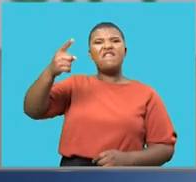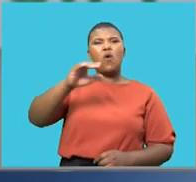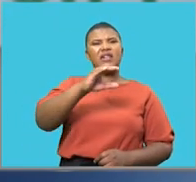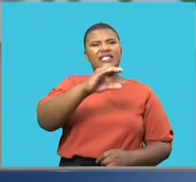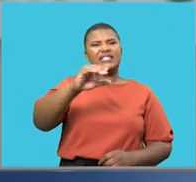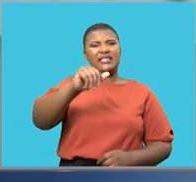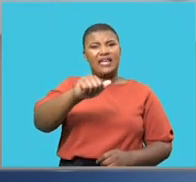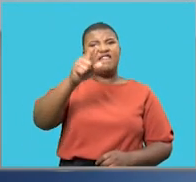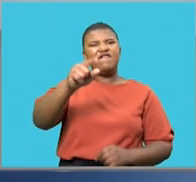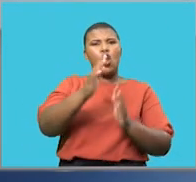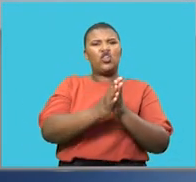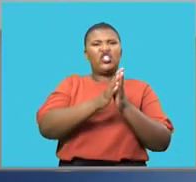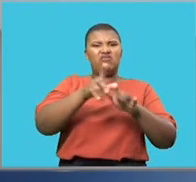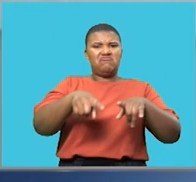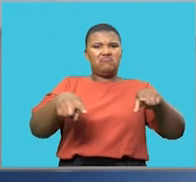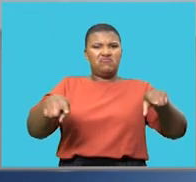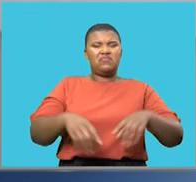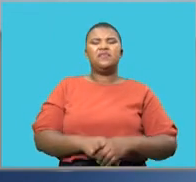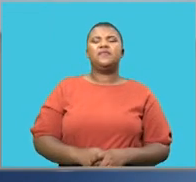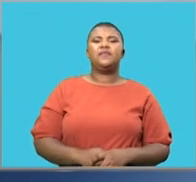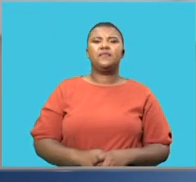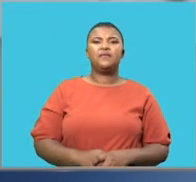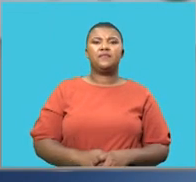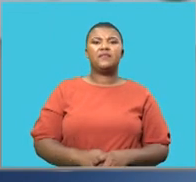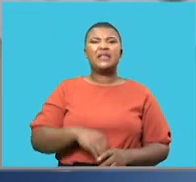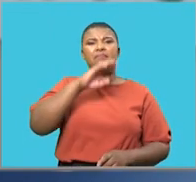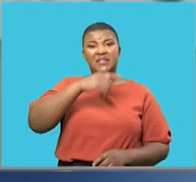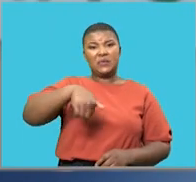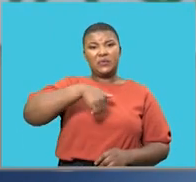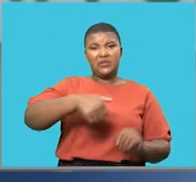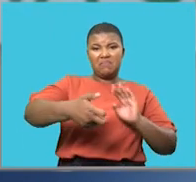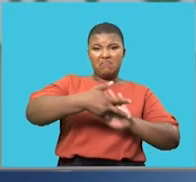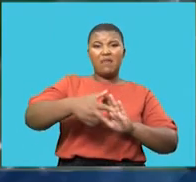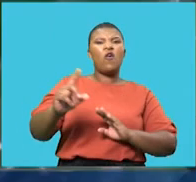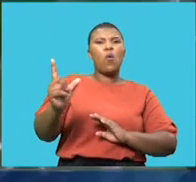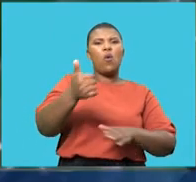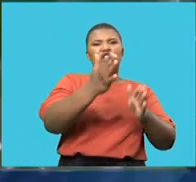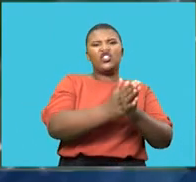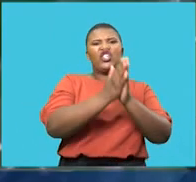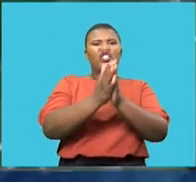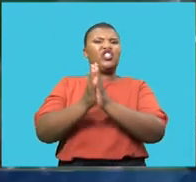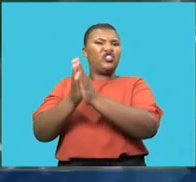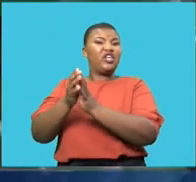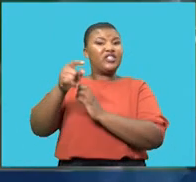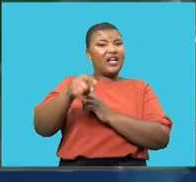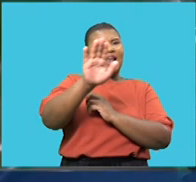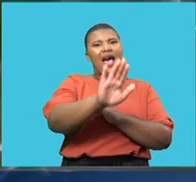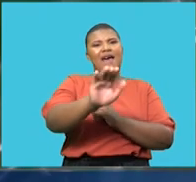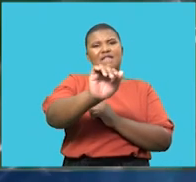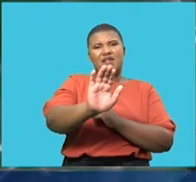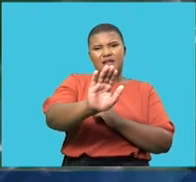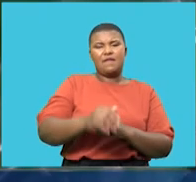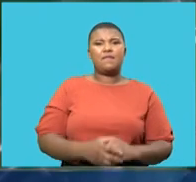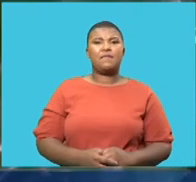ecumenical and ecclesiastical authority for all indigenous churches here in Africa.